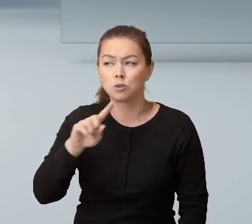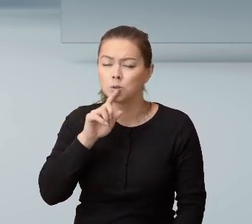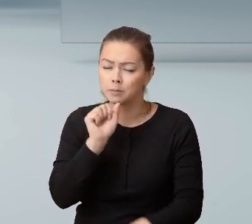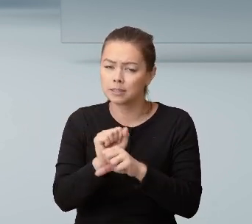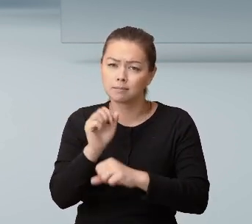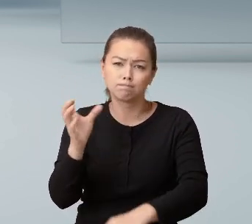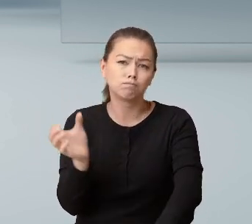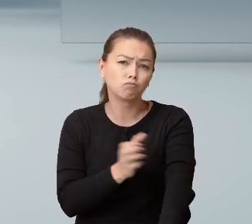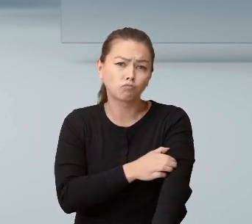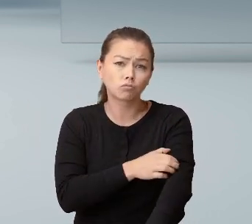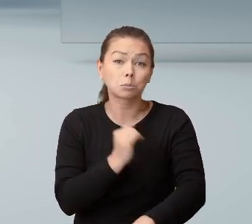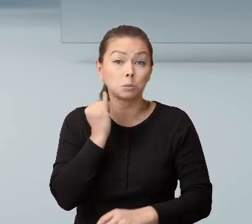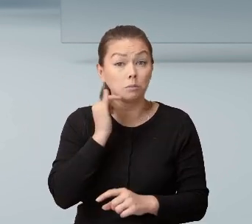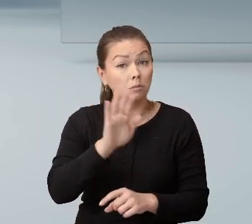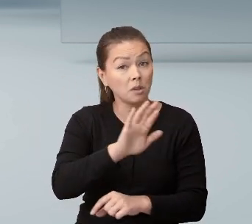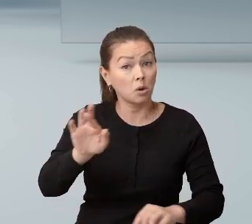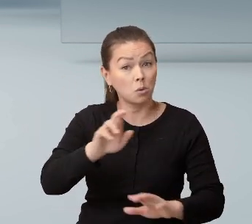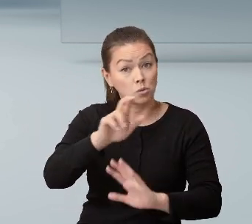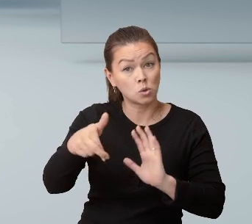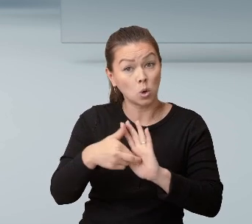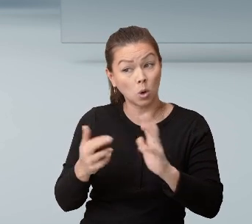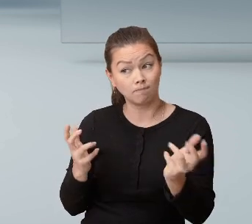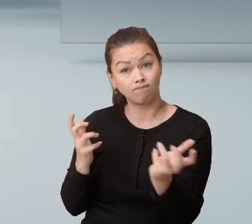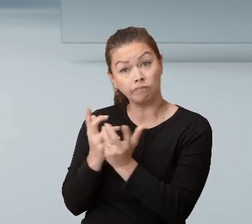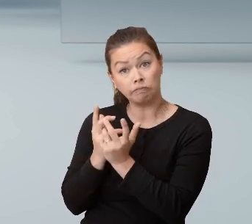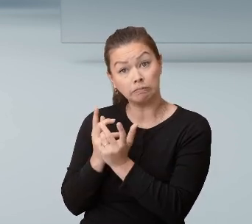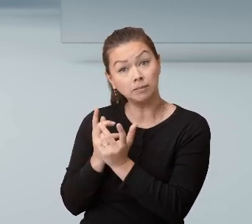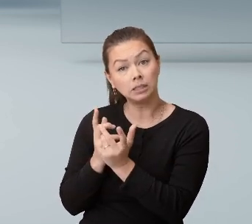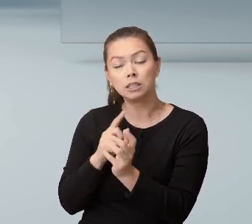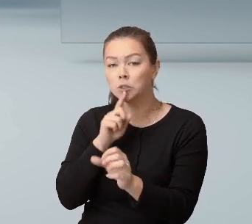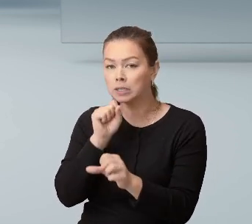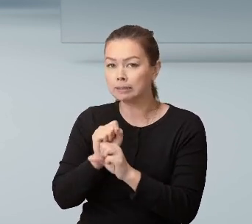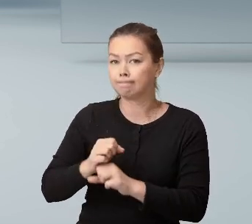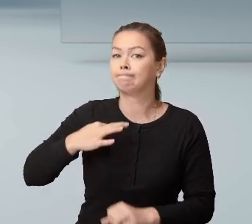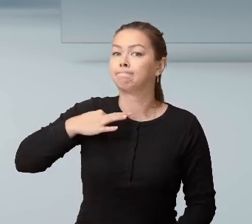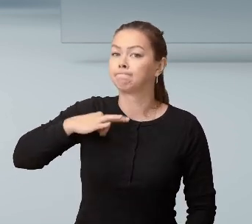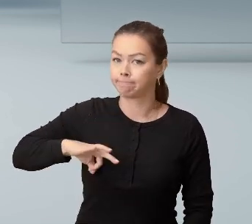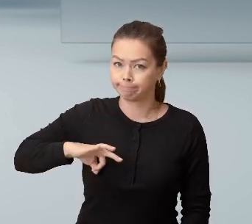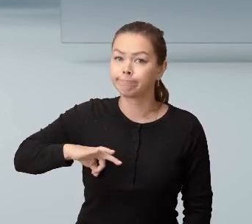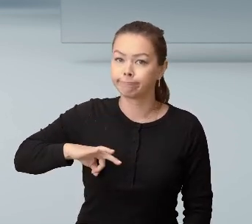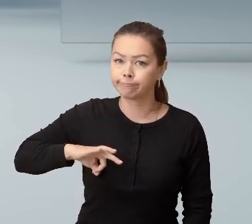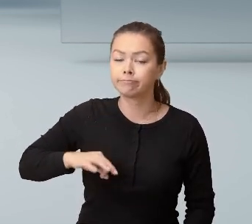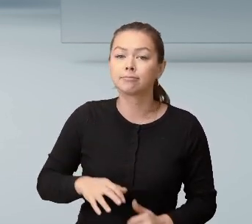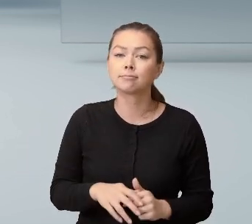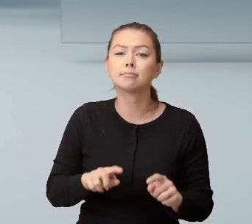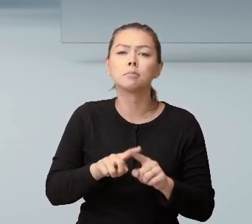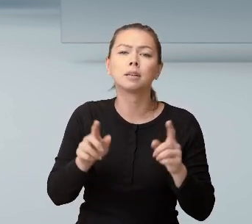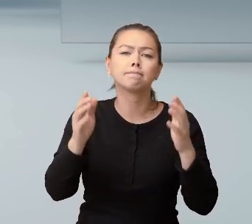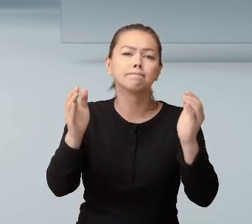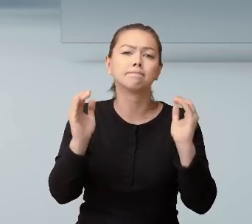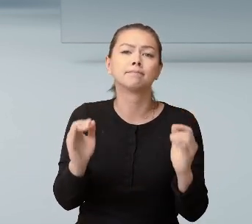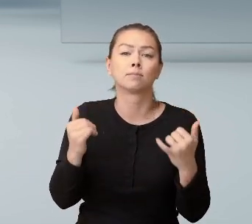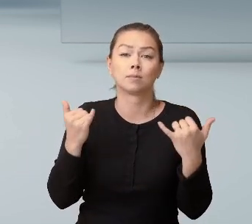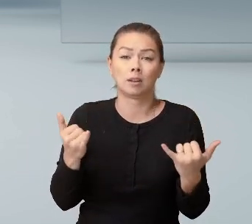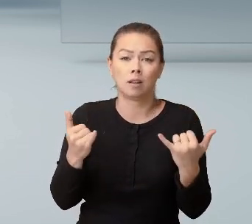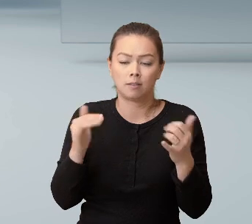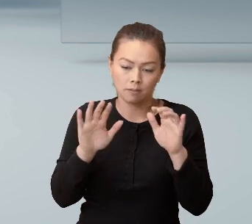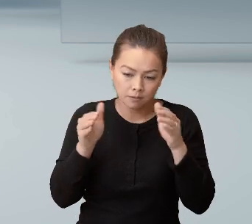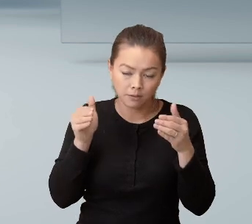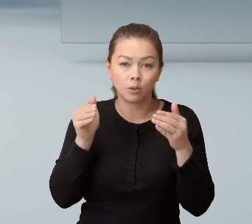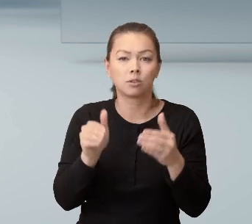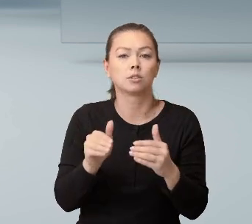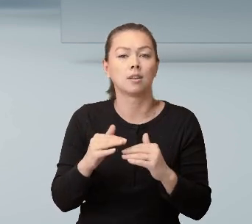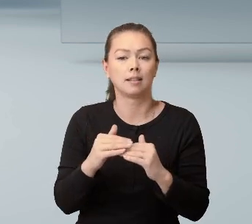in a role that is responsible for that kind of activity, it's incredibly useful. But what we're going to focus on here are those extra layers of